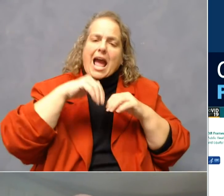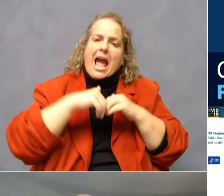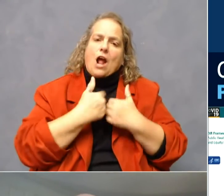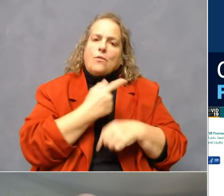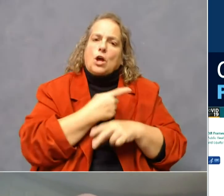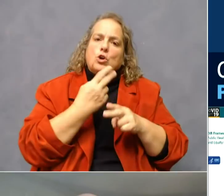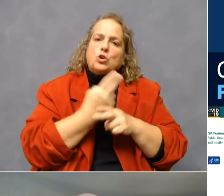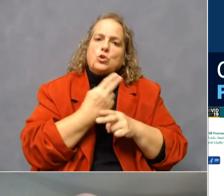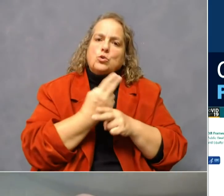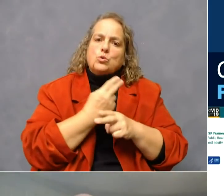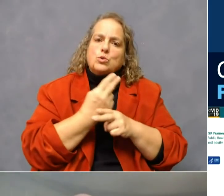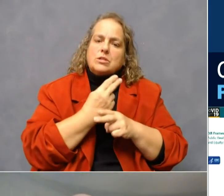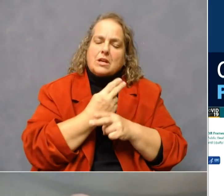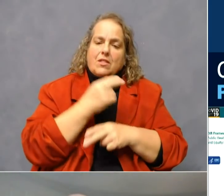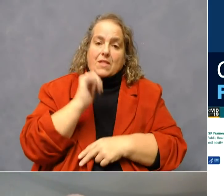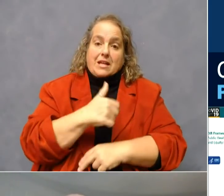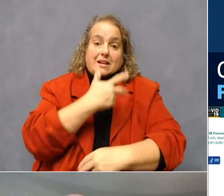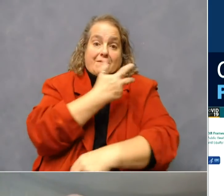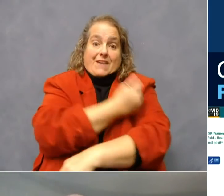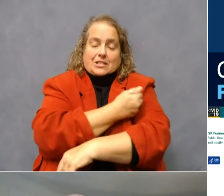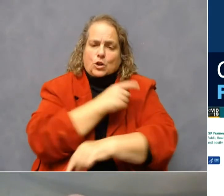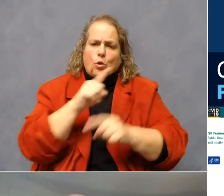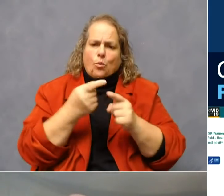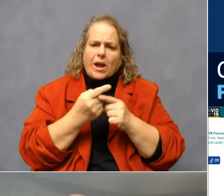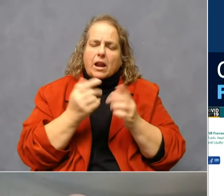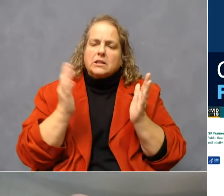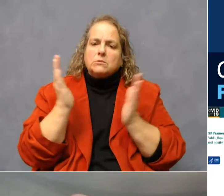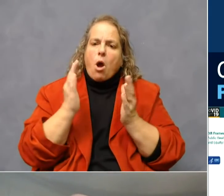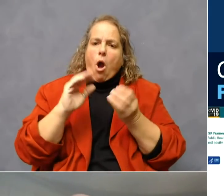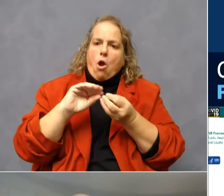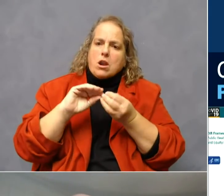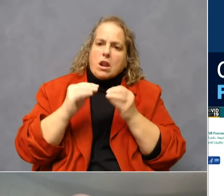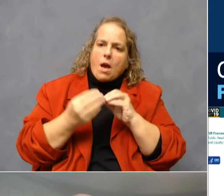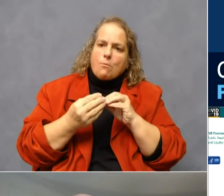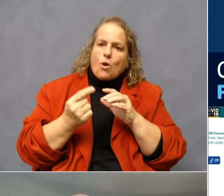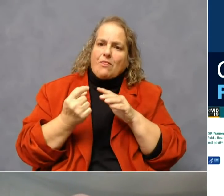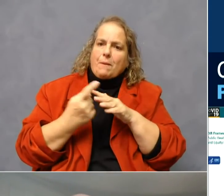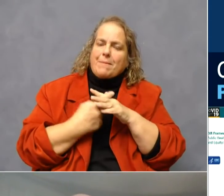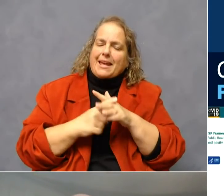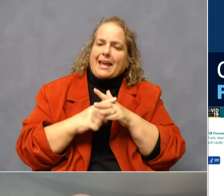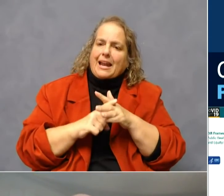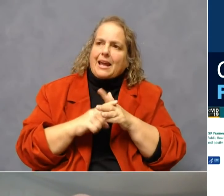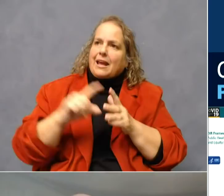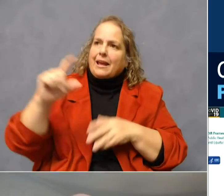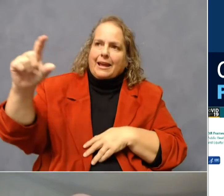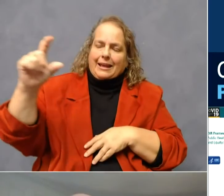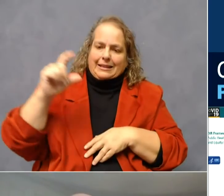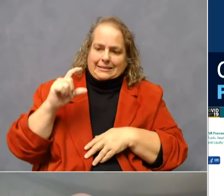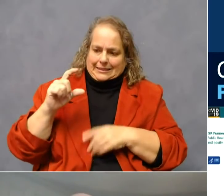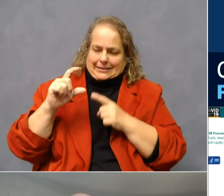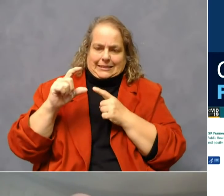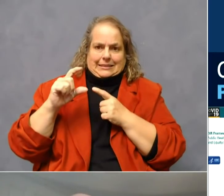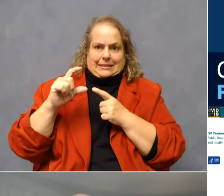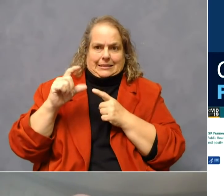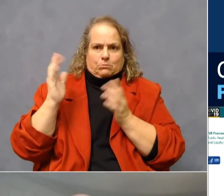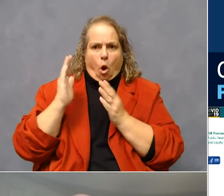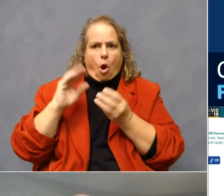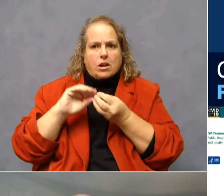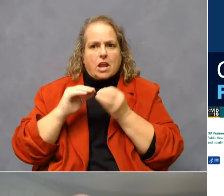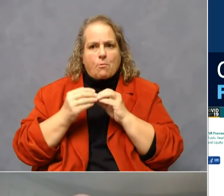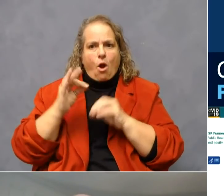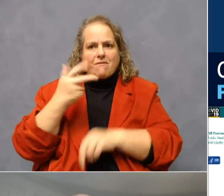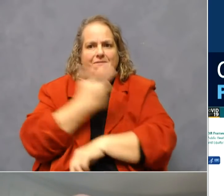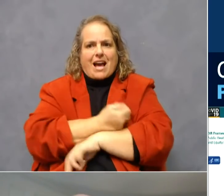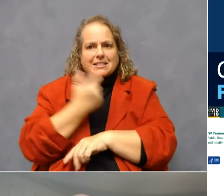small quantities are available at the beginning, but there are many, many people who need the vaccine. So